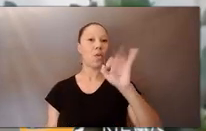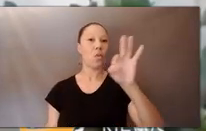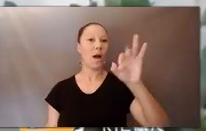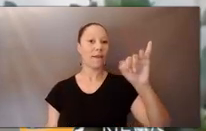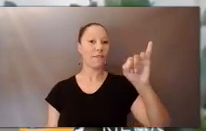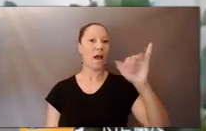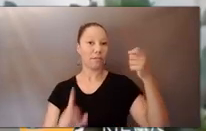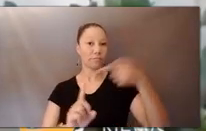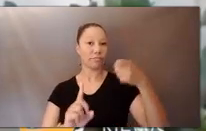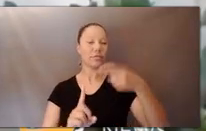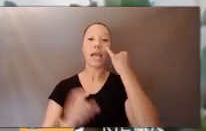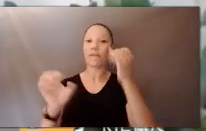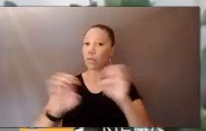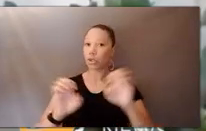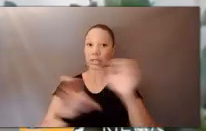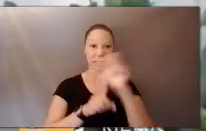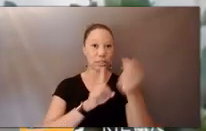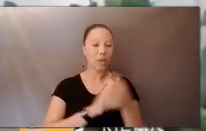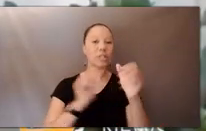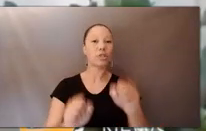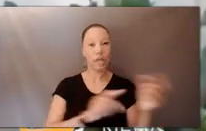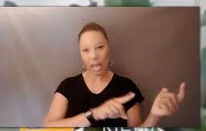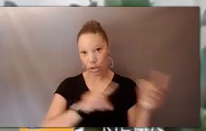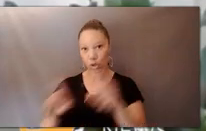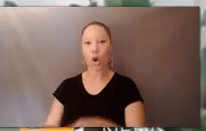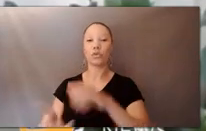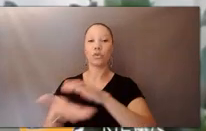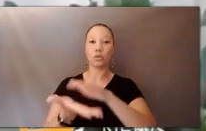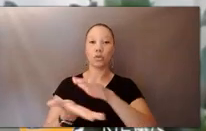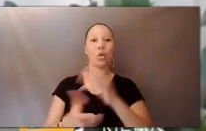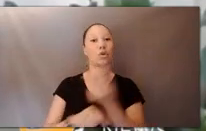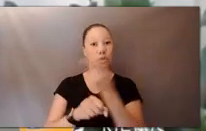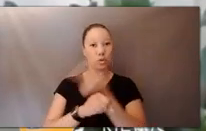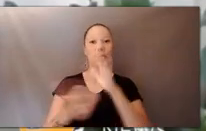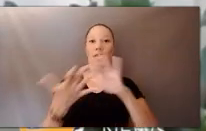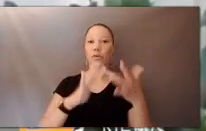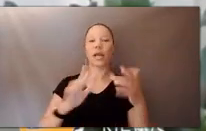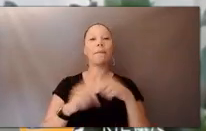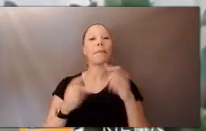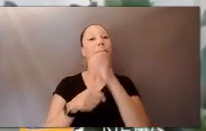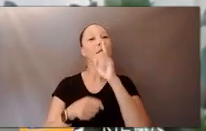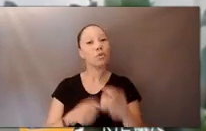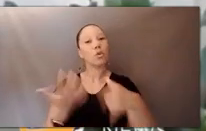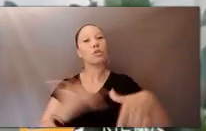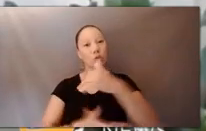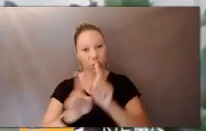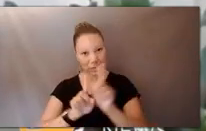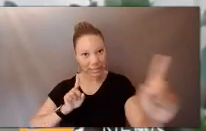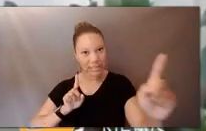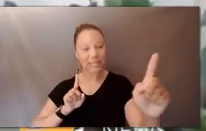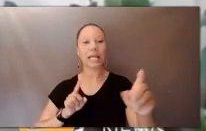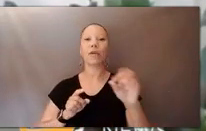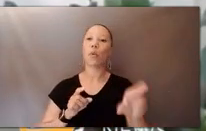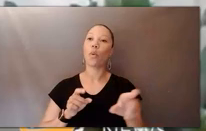emergency situation, if you have to, you do have access to the internet. Just continue practicing social distancing. So you're staying